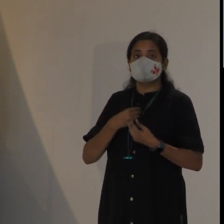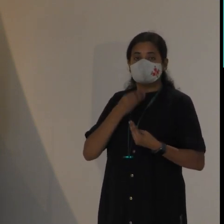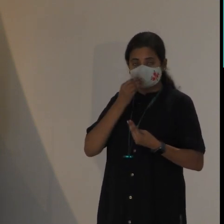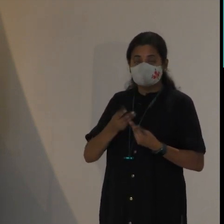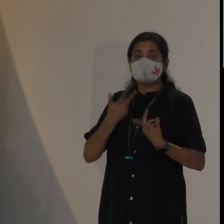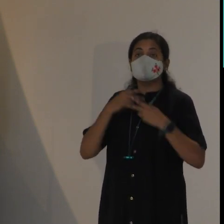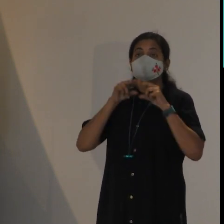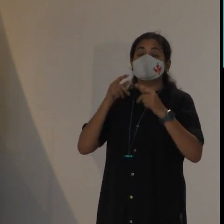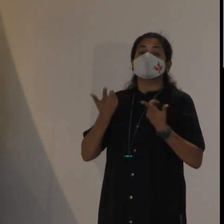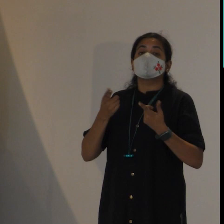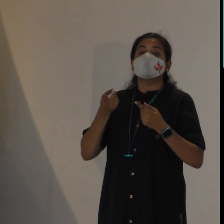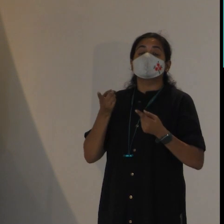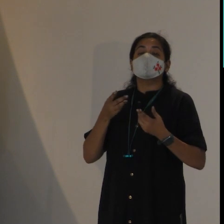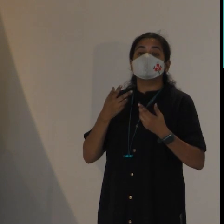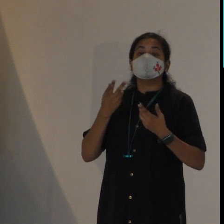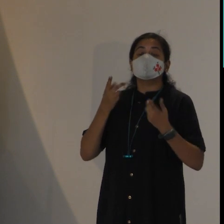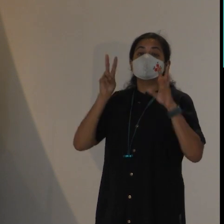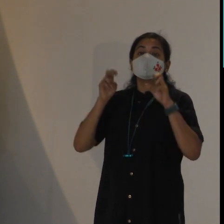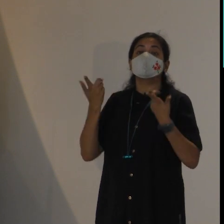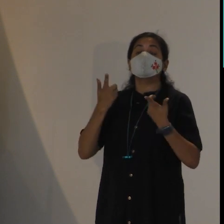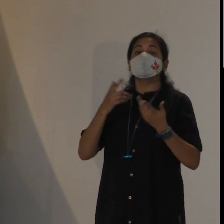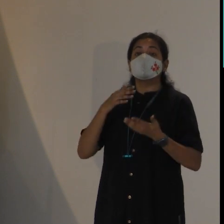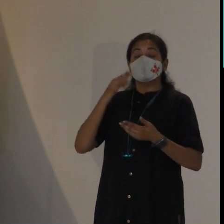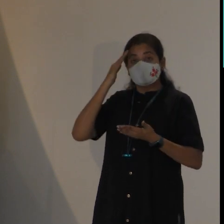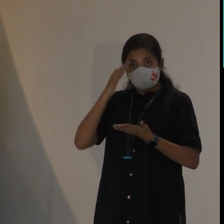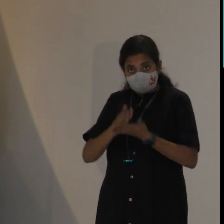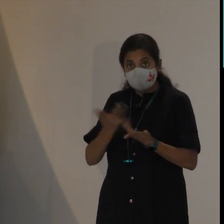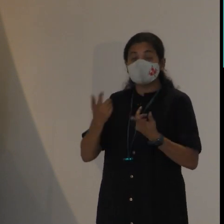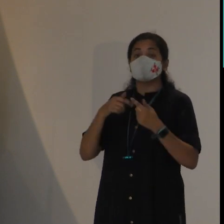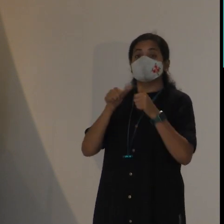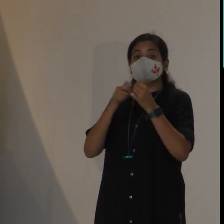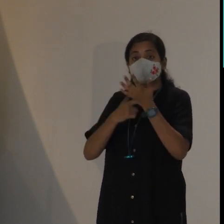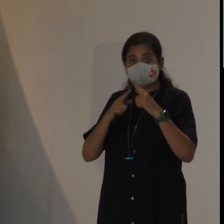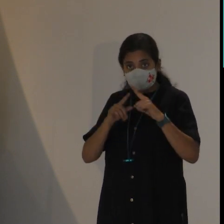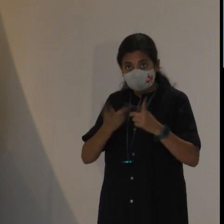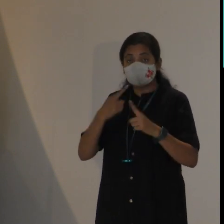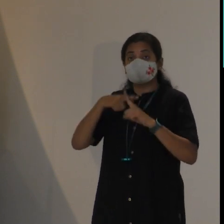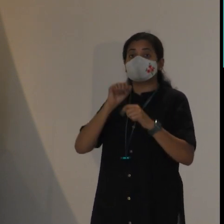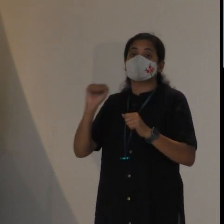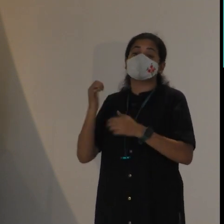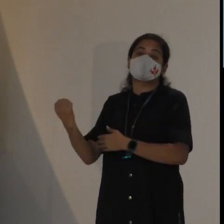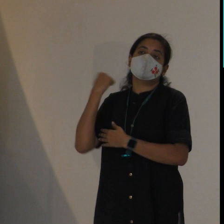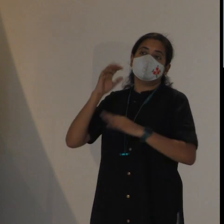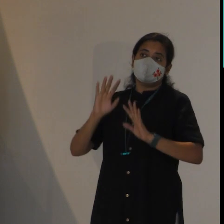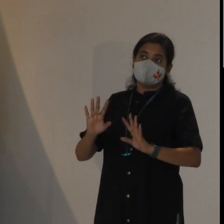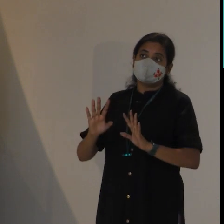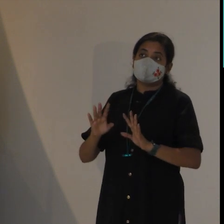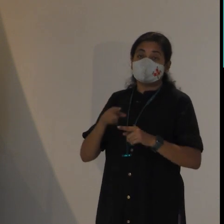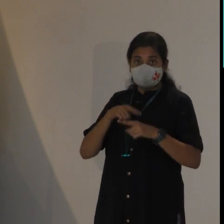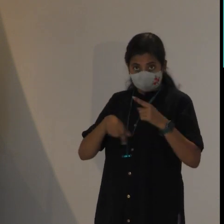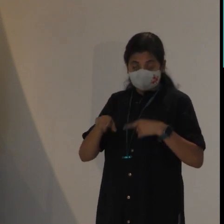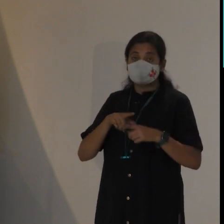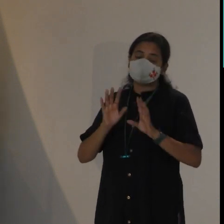speak about the intersection of faith, art, and power on what is a very important day for